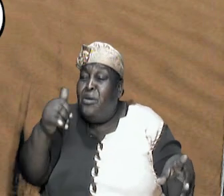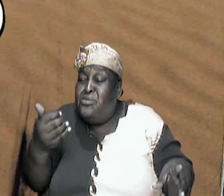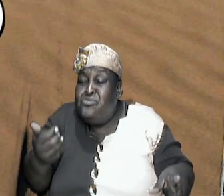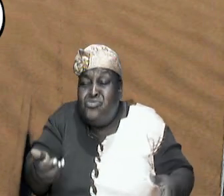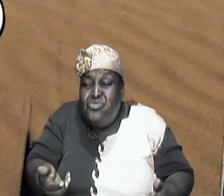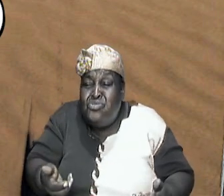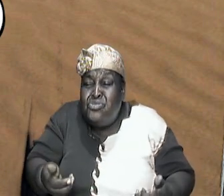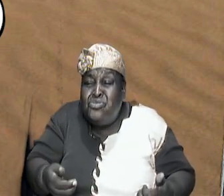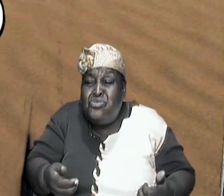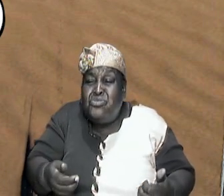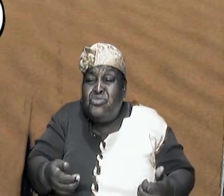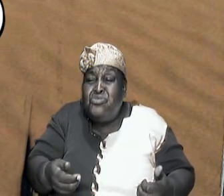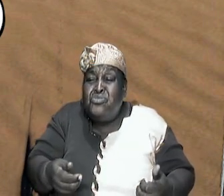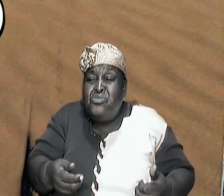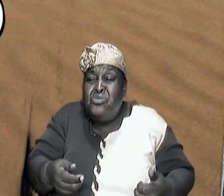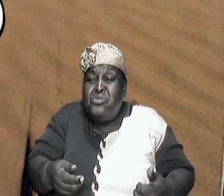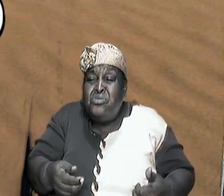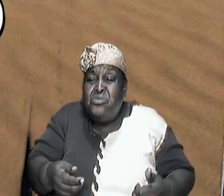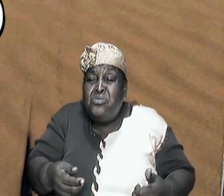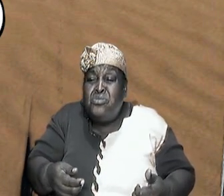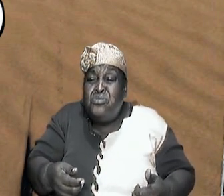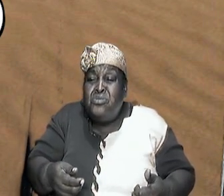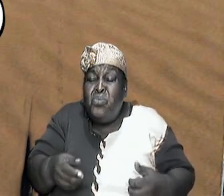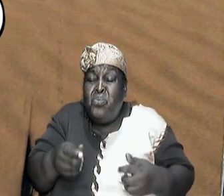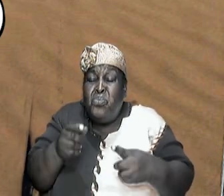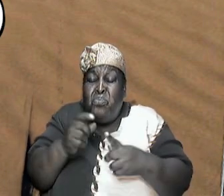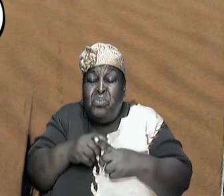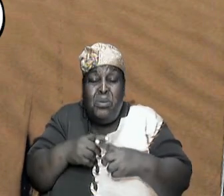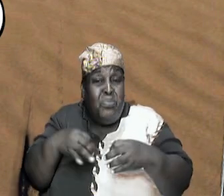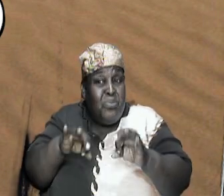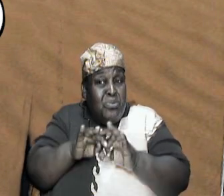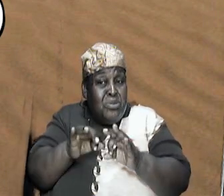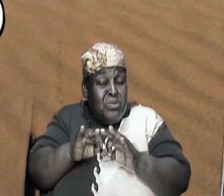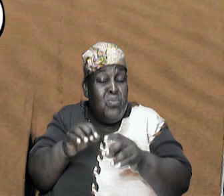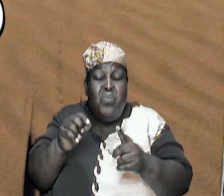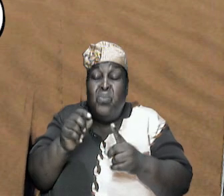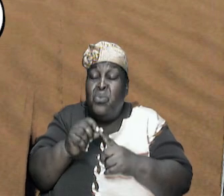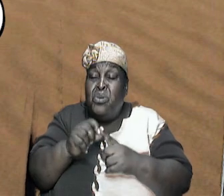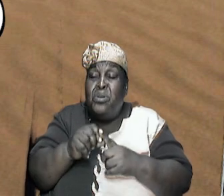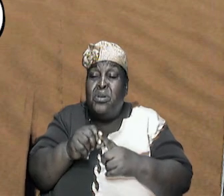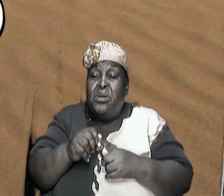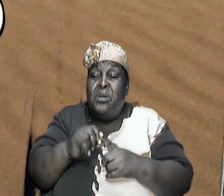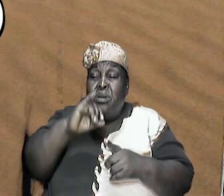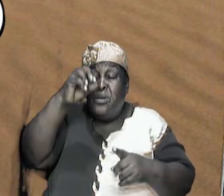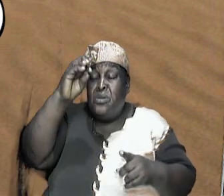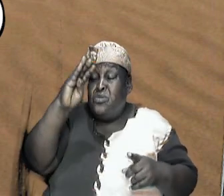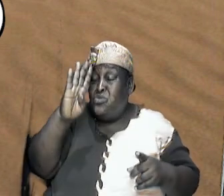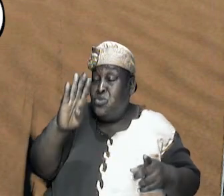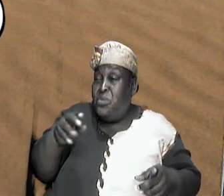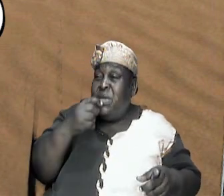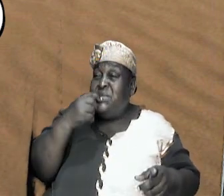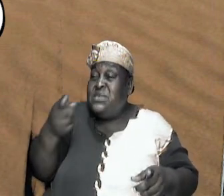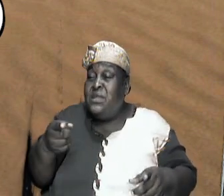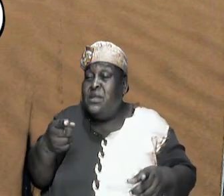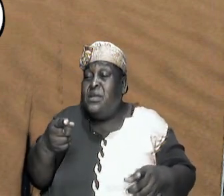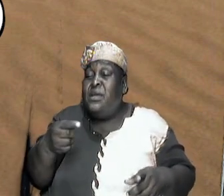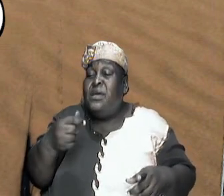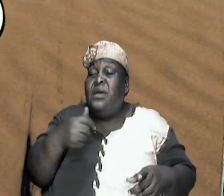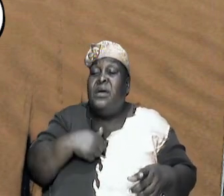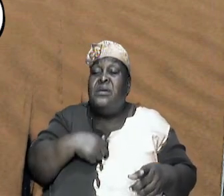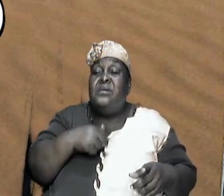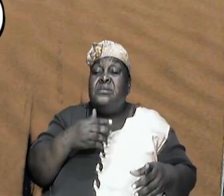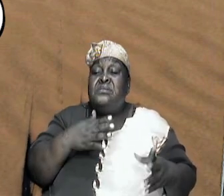Not just, that's a strong word he's using there, you know. Job is saying, I abhor myself. I